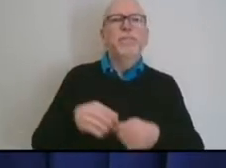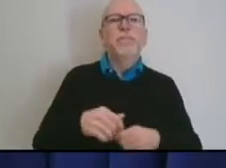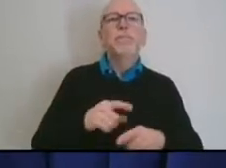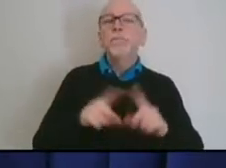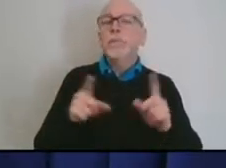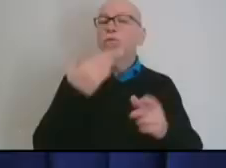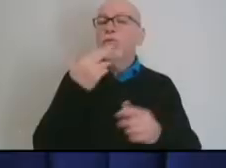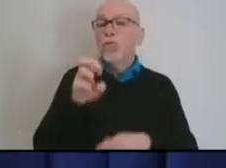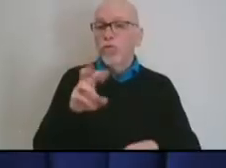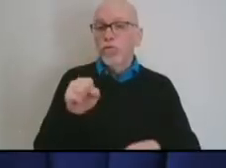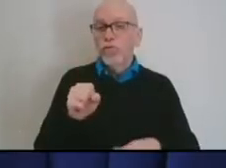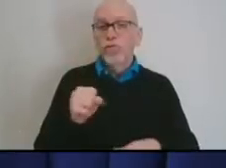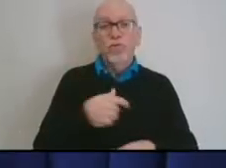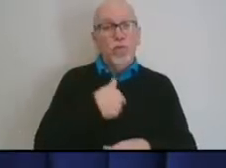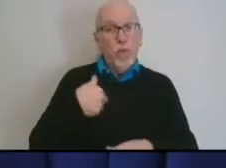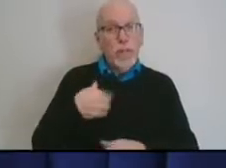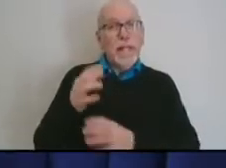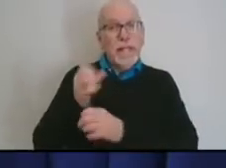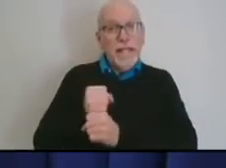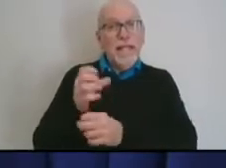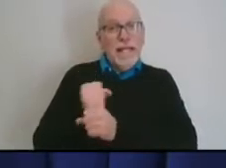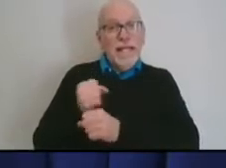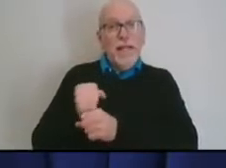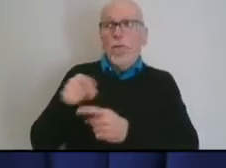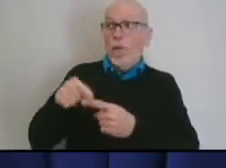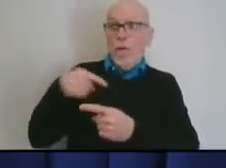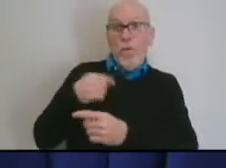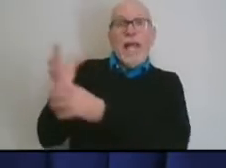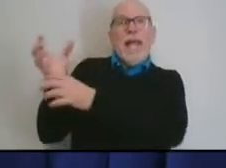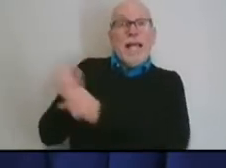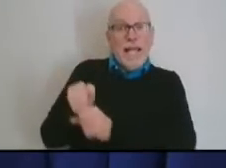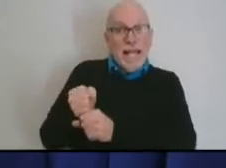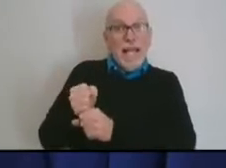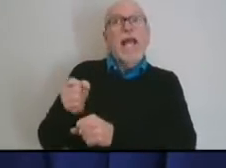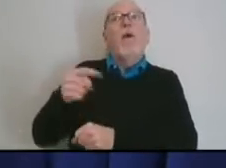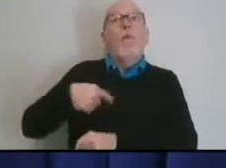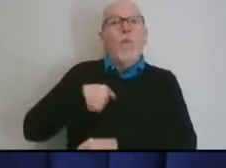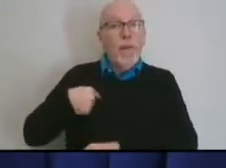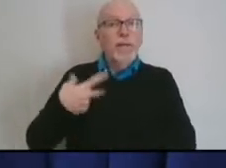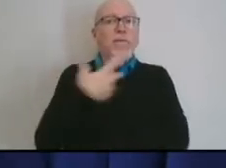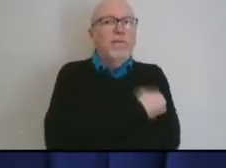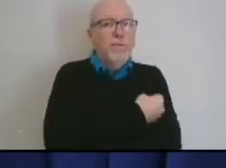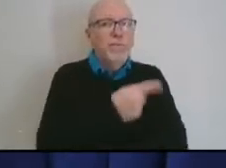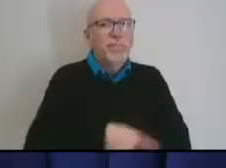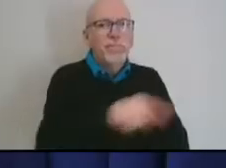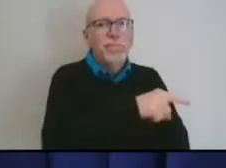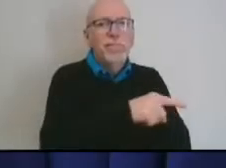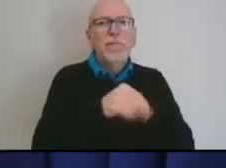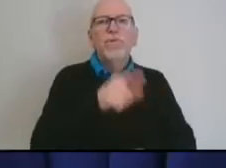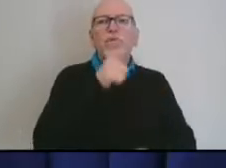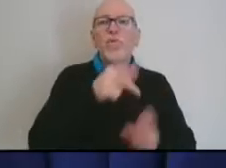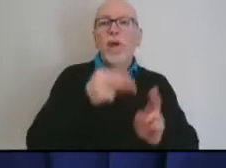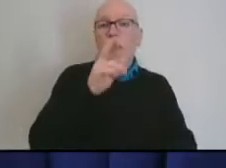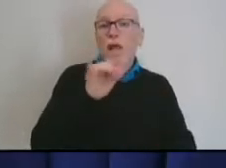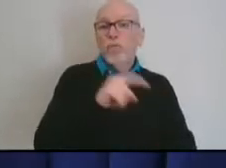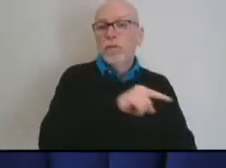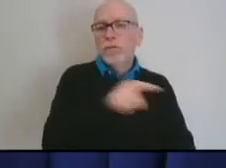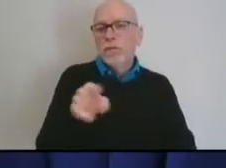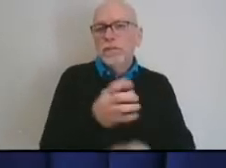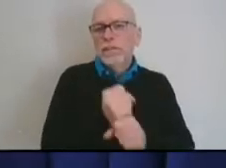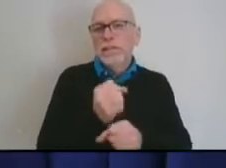is we're getting it in arms. When we get it in arms, and we get it in the most vulnerable arms, and it's going to